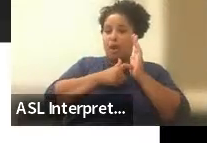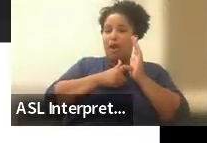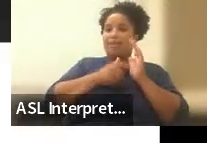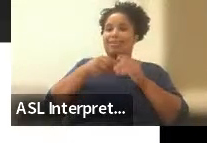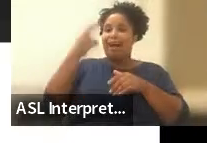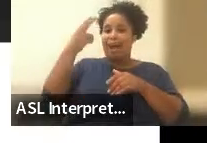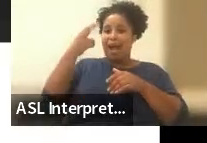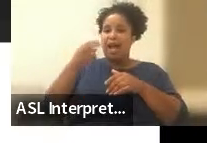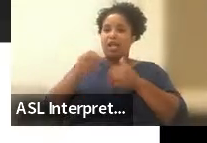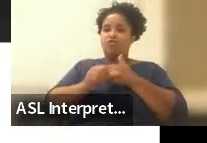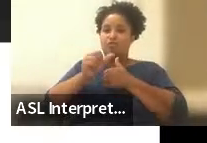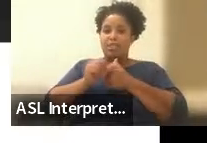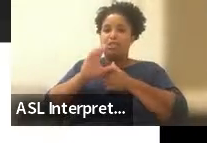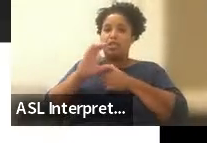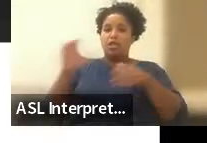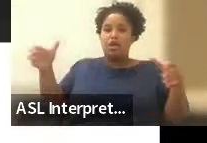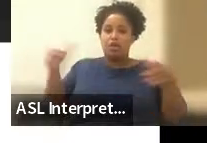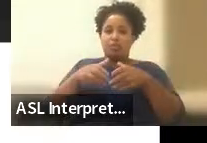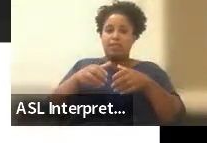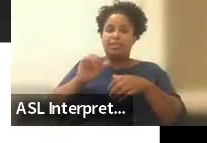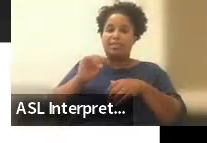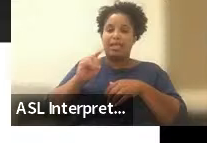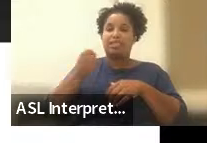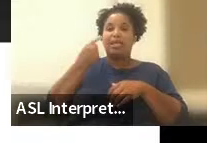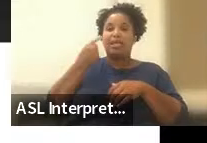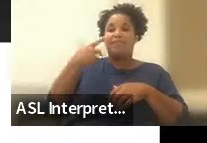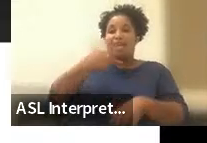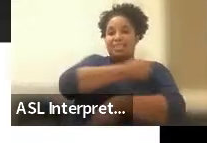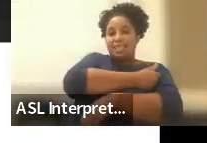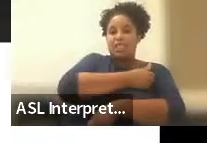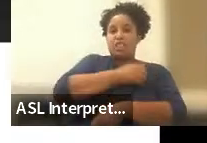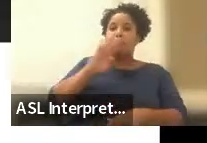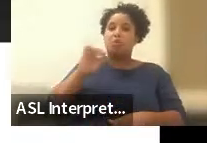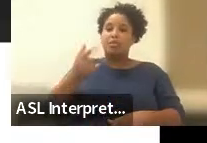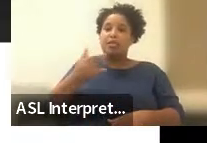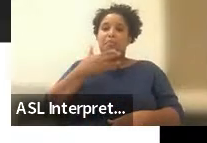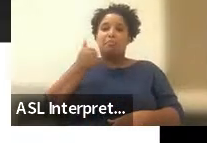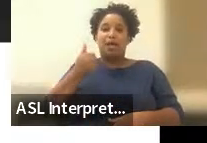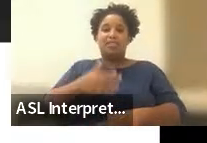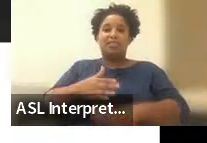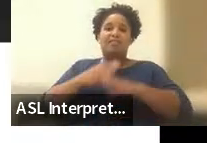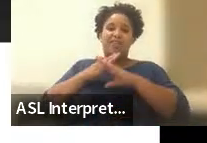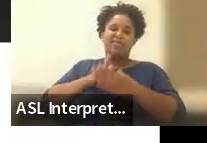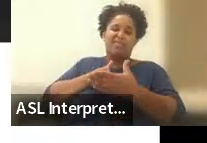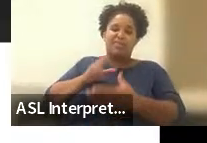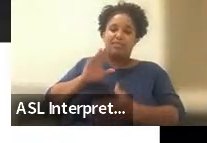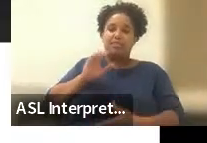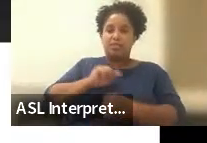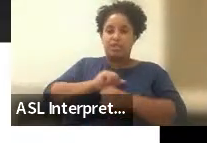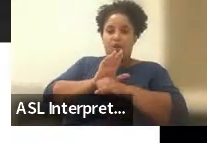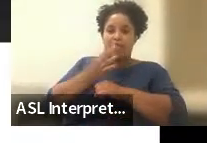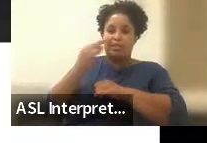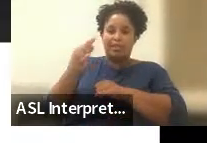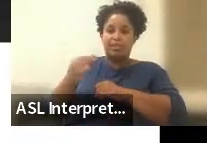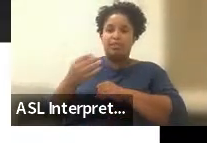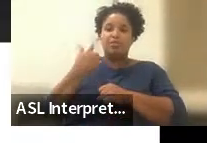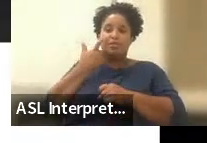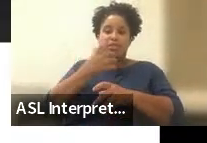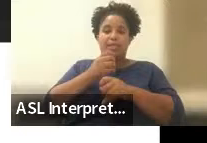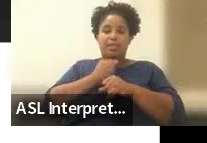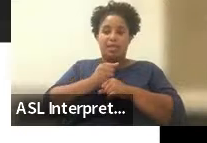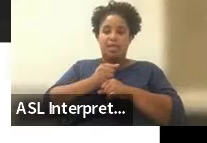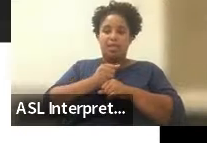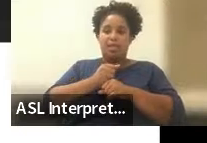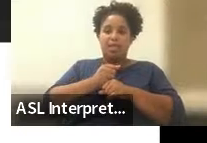and vaccination and boosting remain the best defense against COVID-19. So as you all know, we just received our bivalent